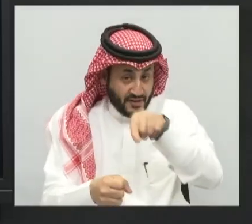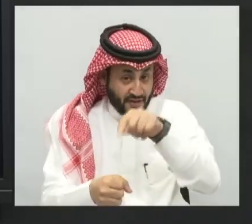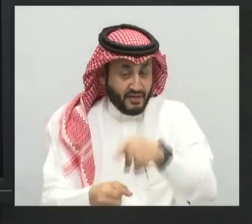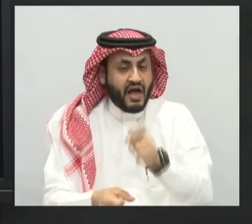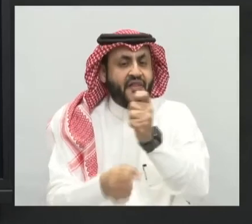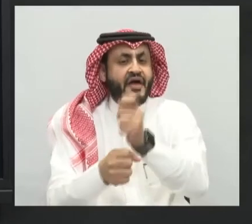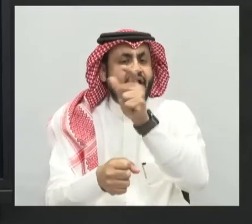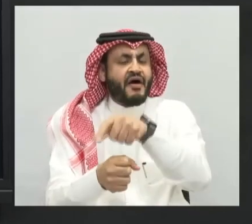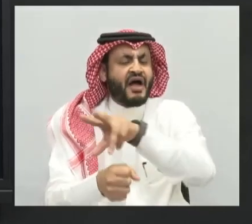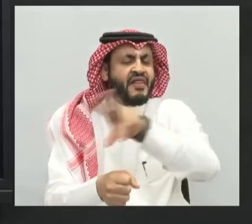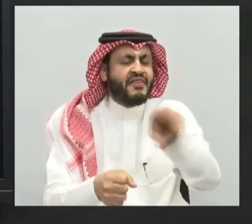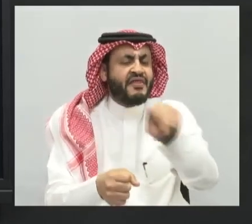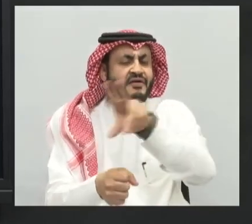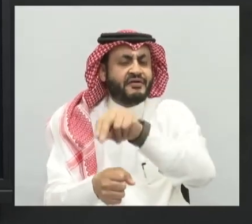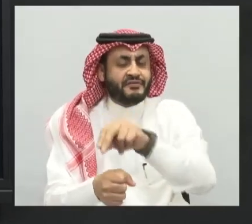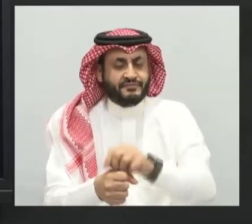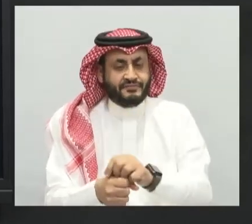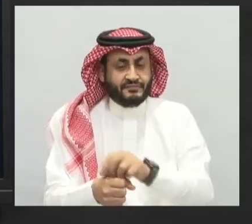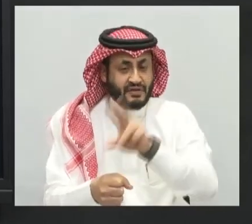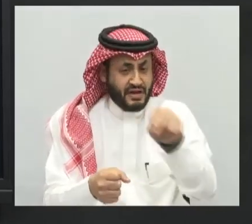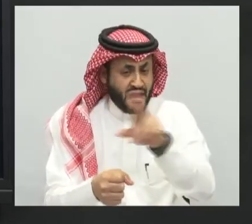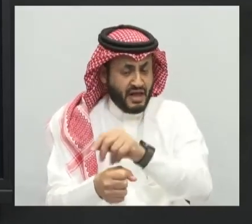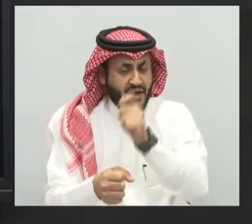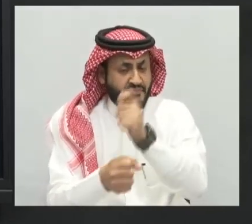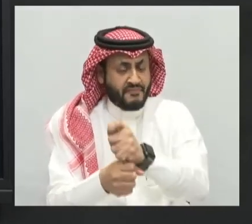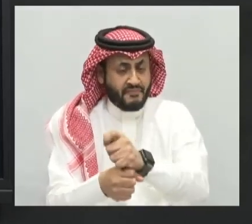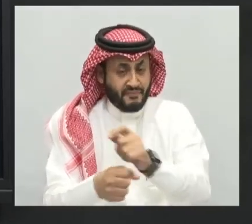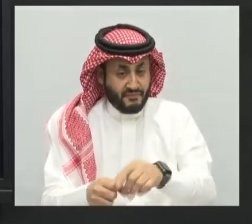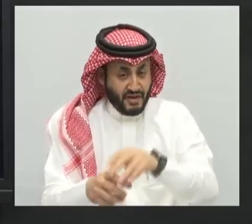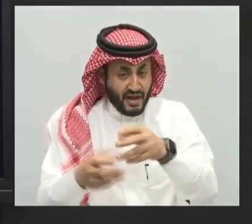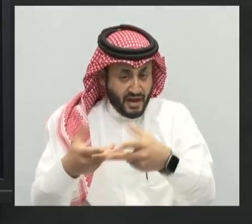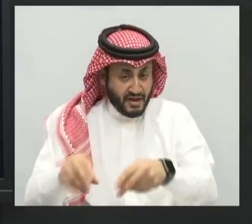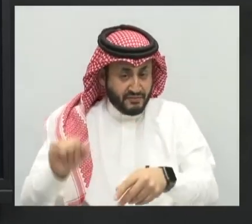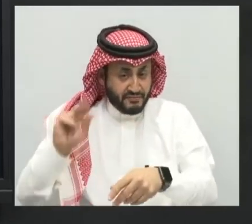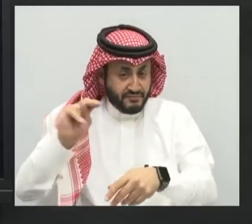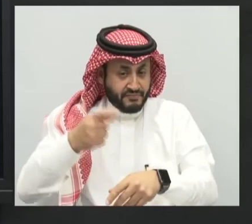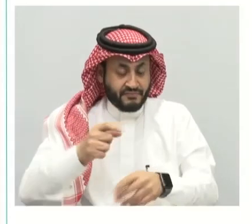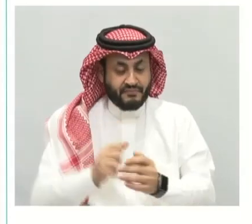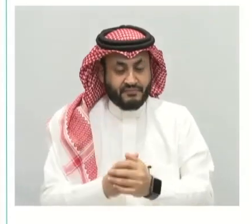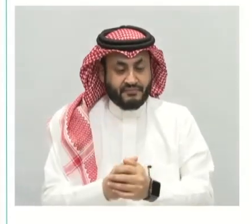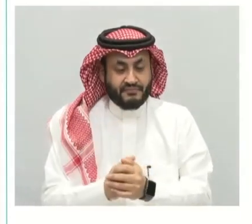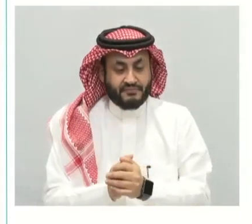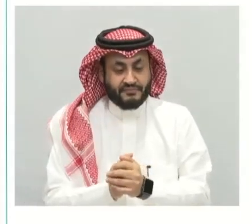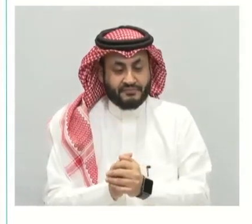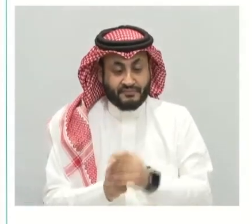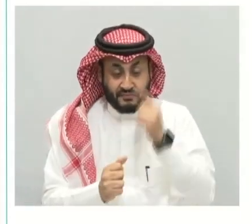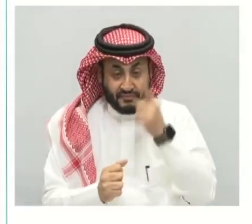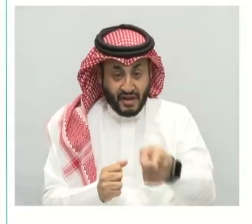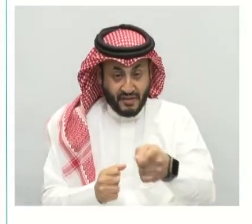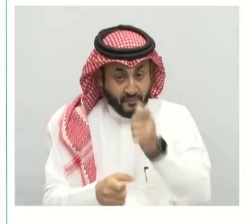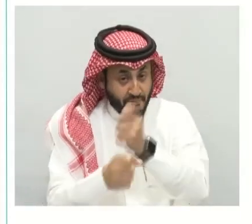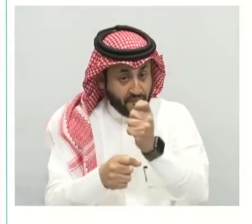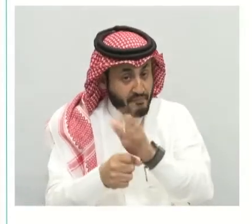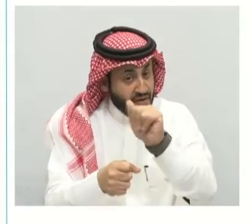that acting or taking the form of a verb, ends with ing. For example, they spend their free time